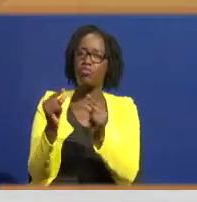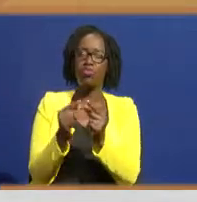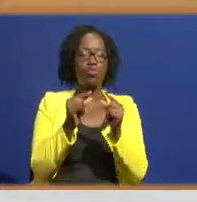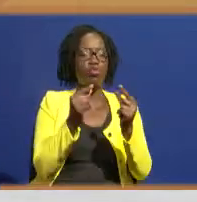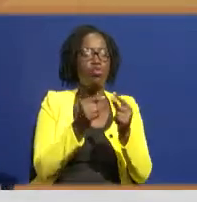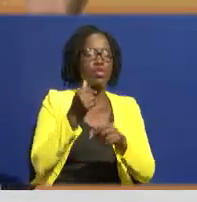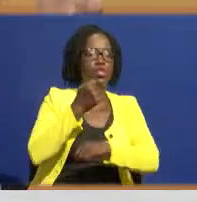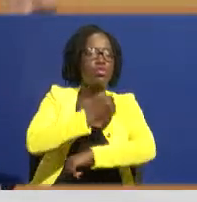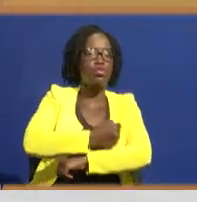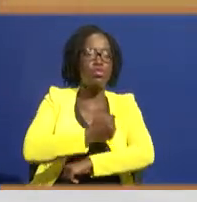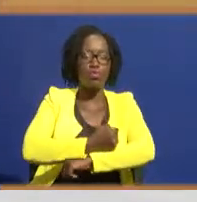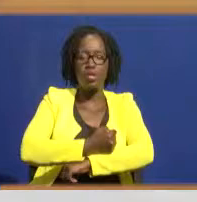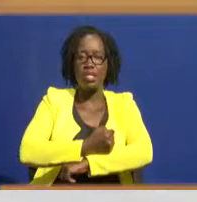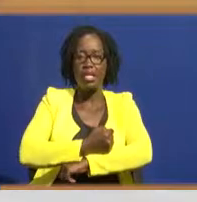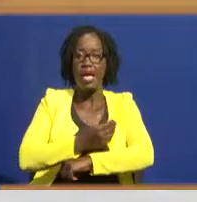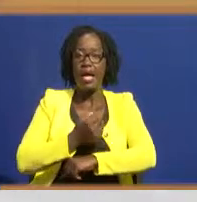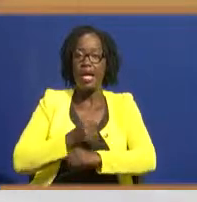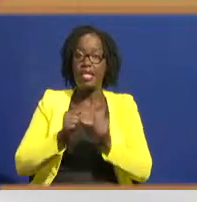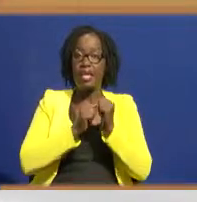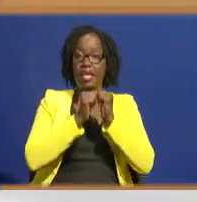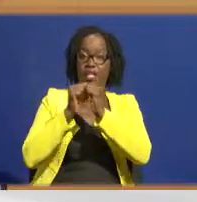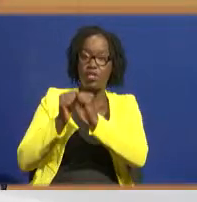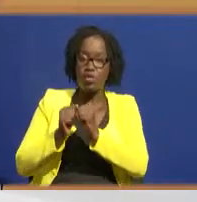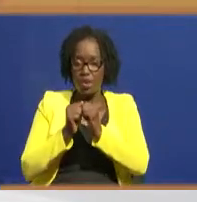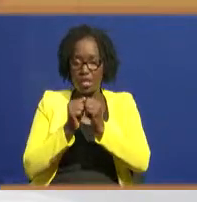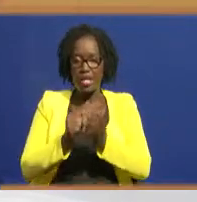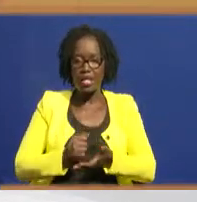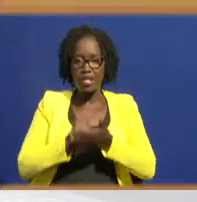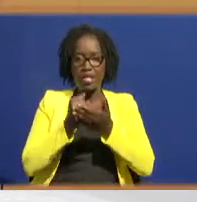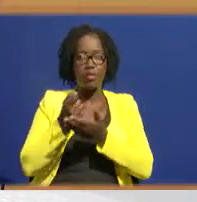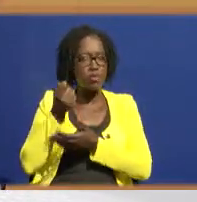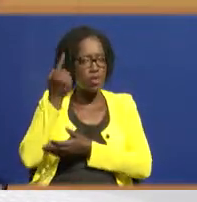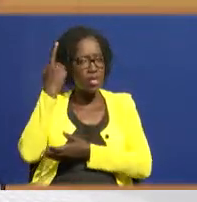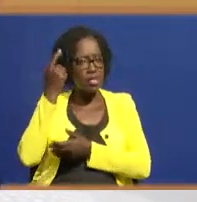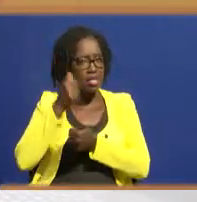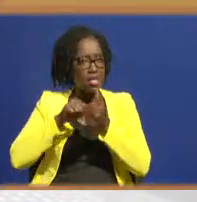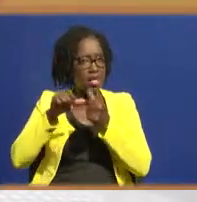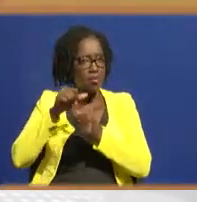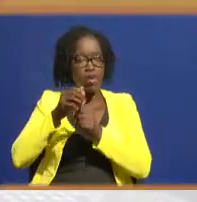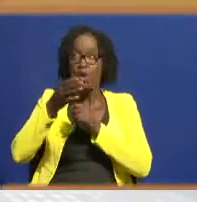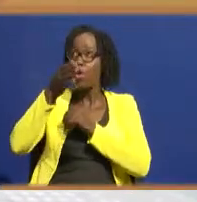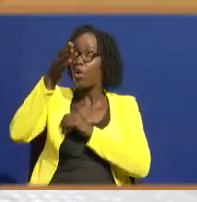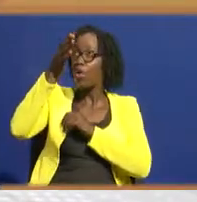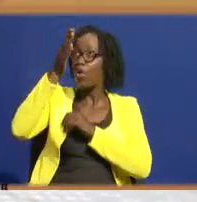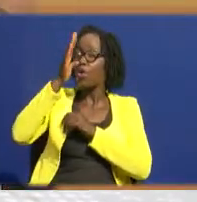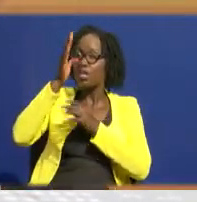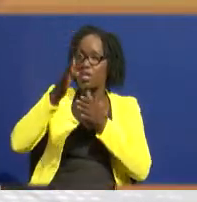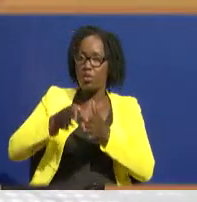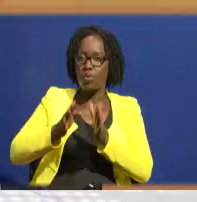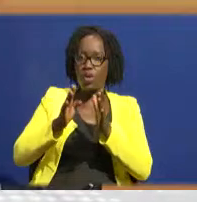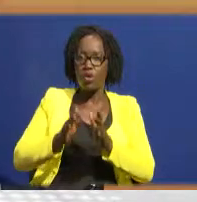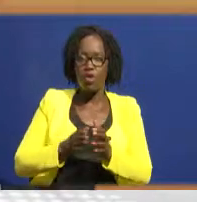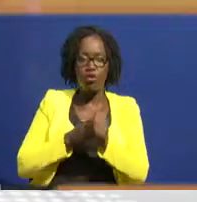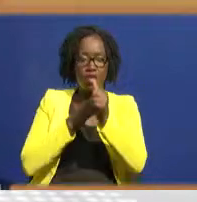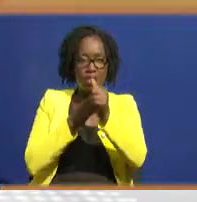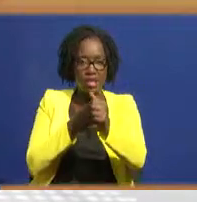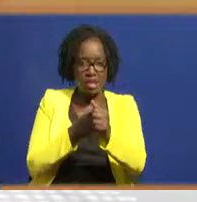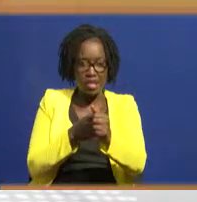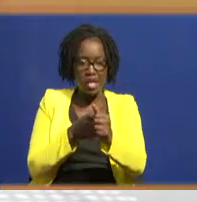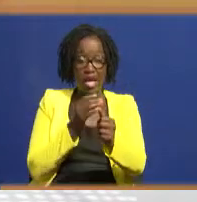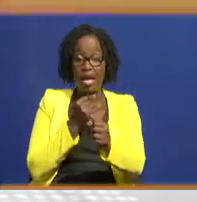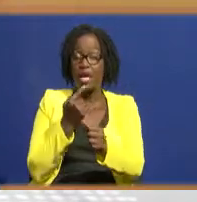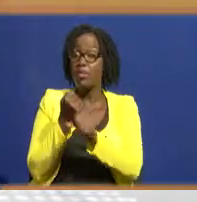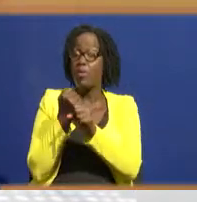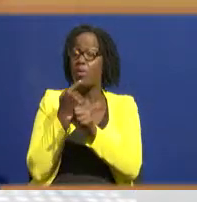in schools, and they are together, and we help them to understand about godly way of leading. And by